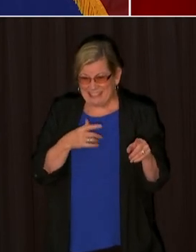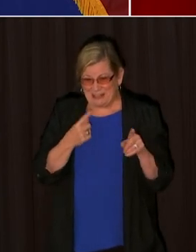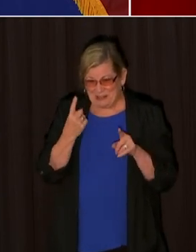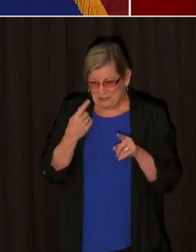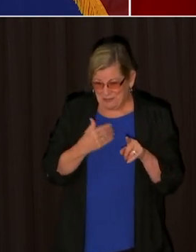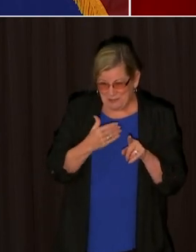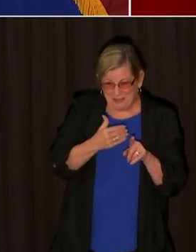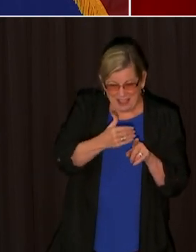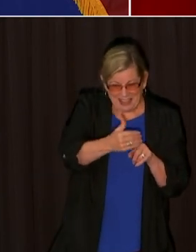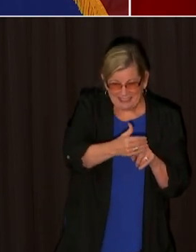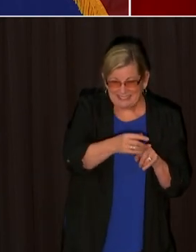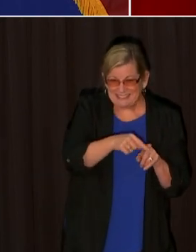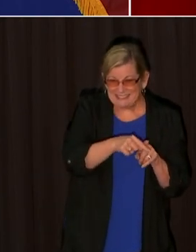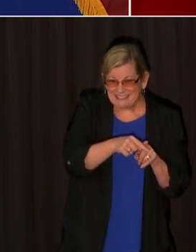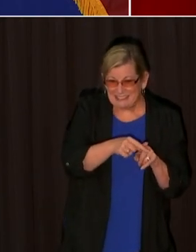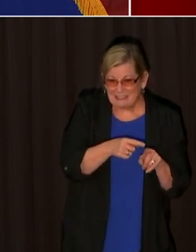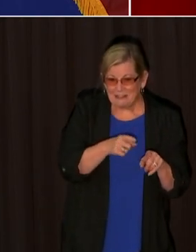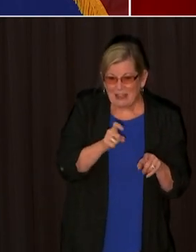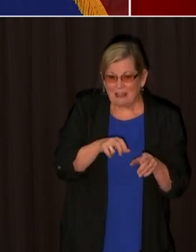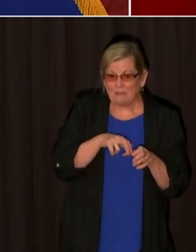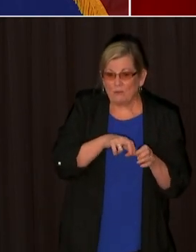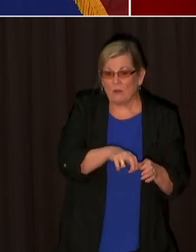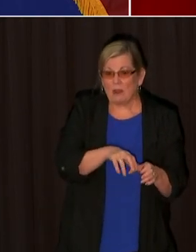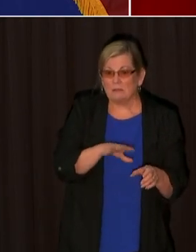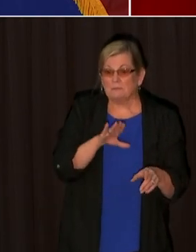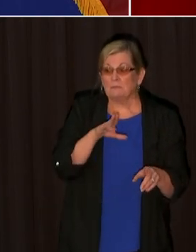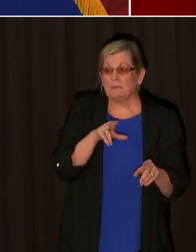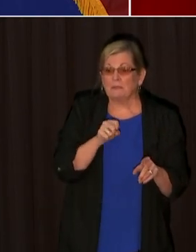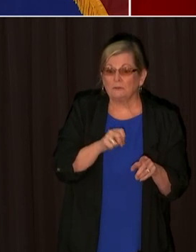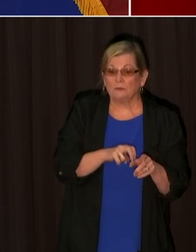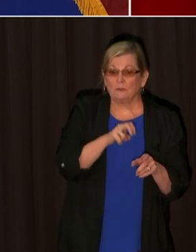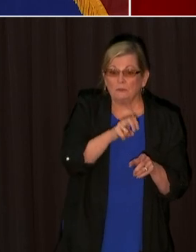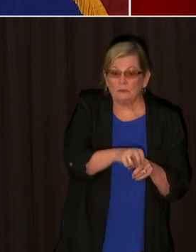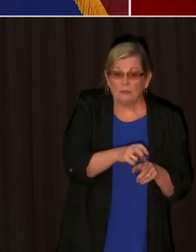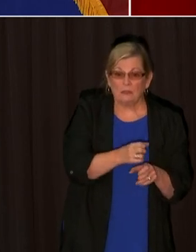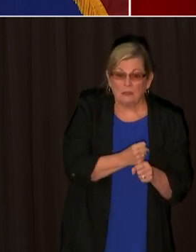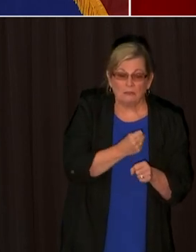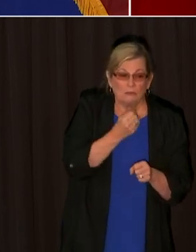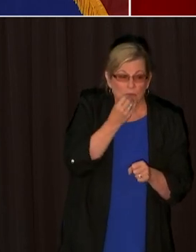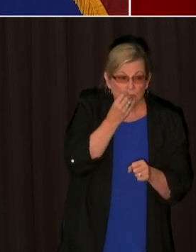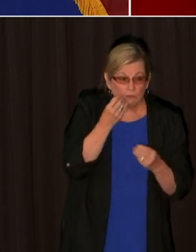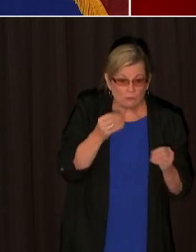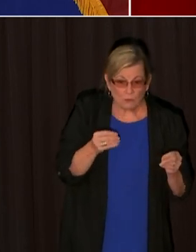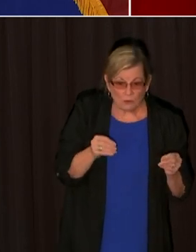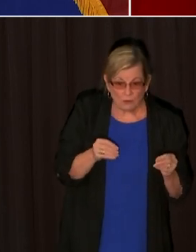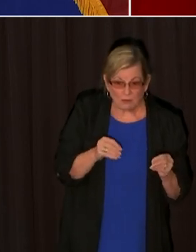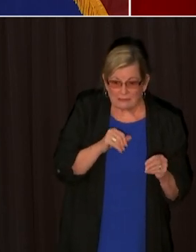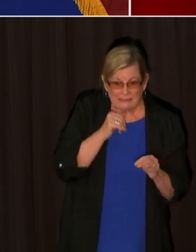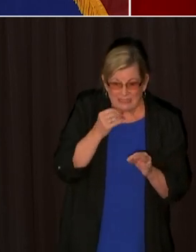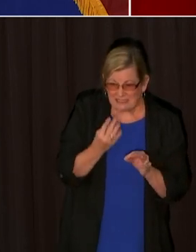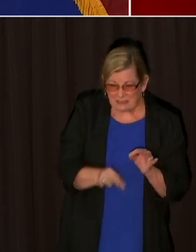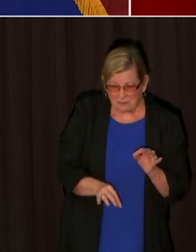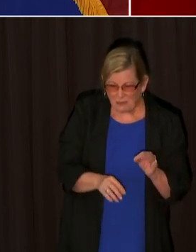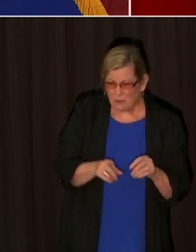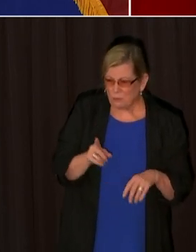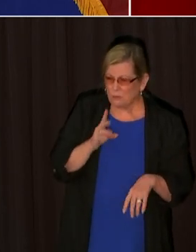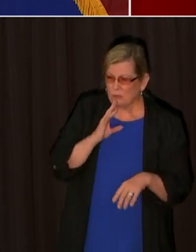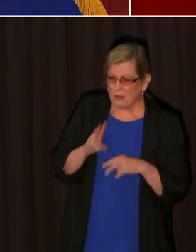may have to take a couple of buses to get to a good grocery store. So it's not that simple when you talk about putting a cookie